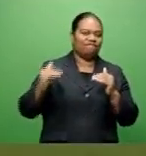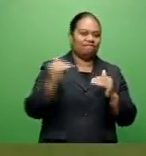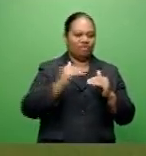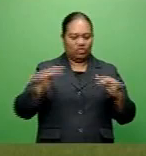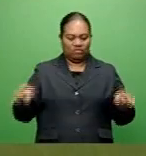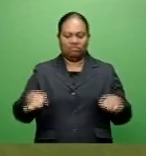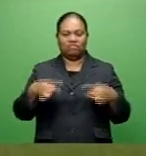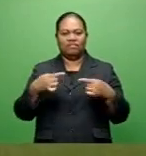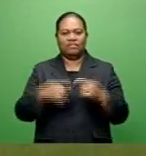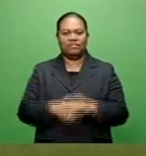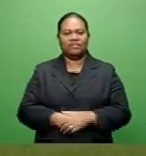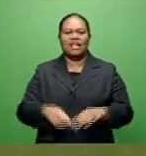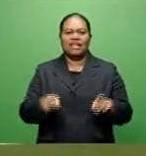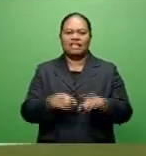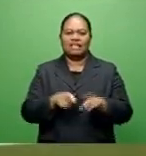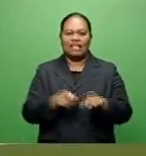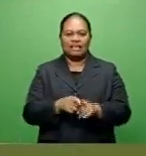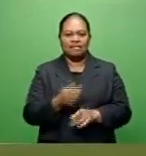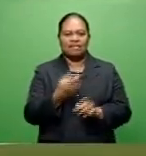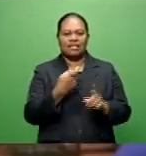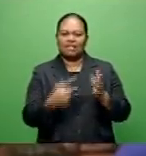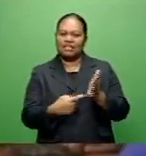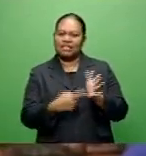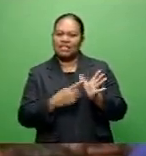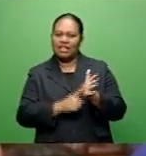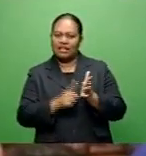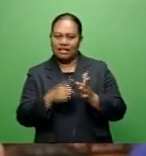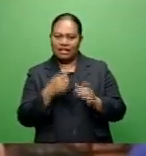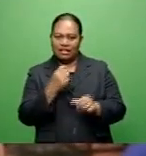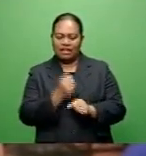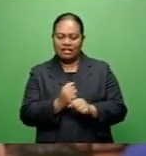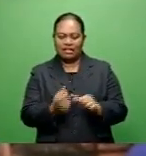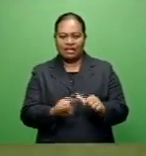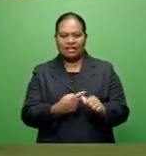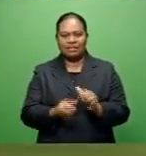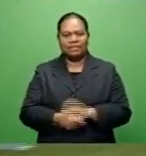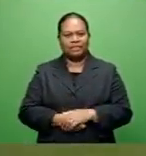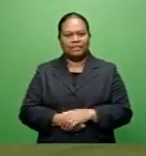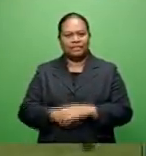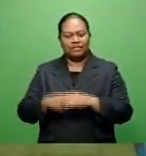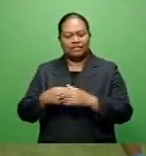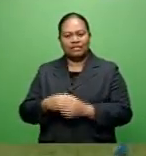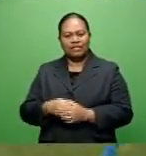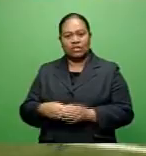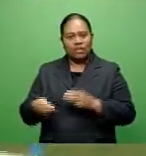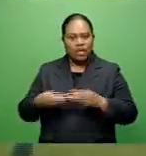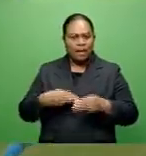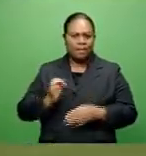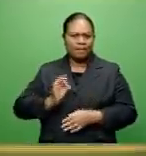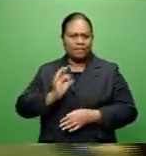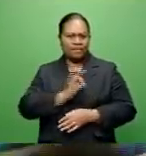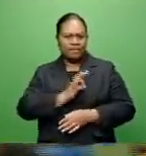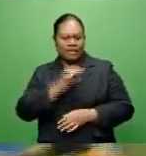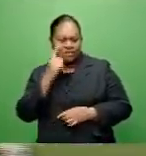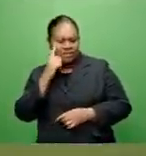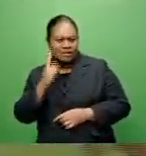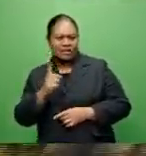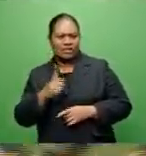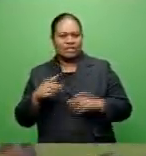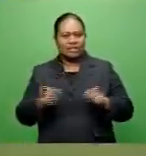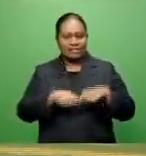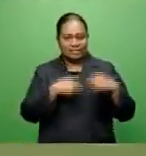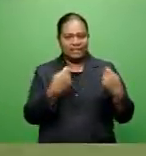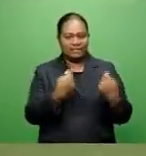with veterans like Talinga. To thank the management for giving me the opportunity to lead the team. And